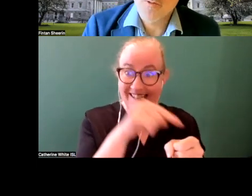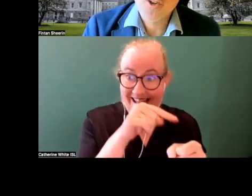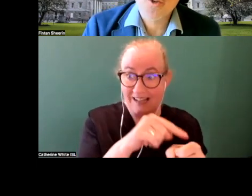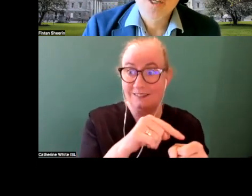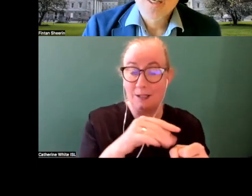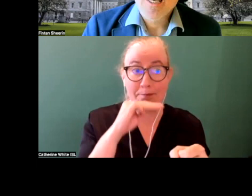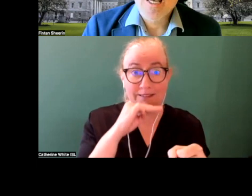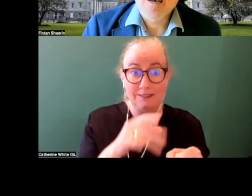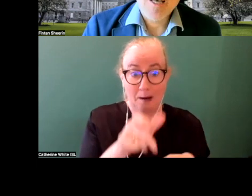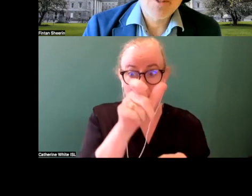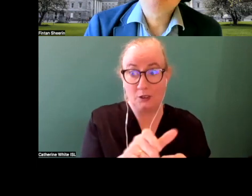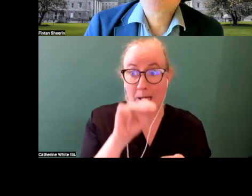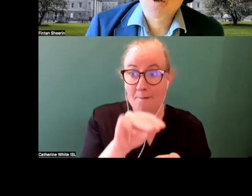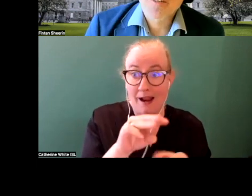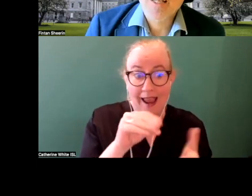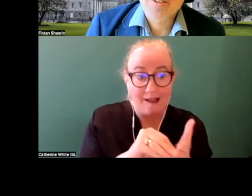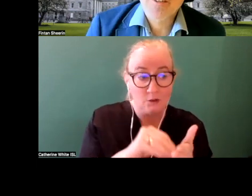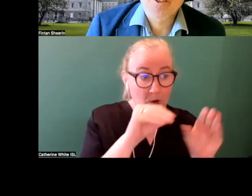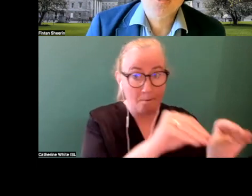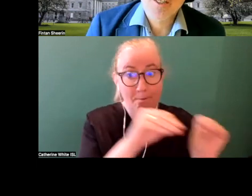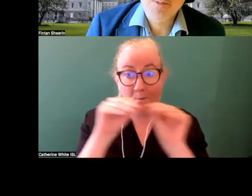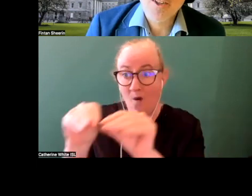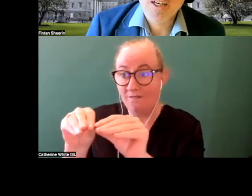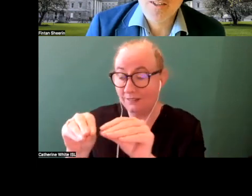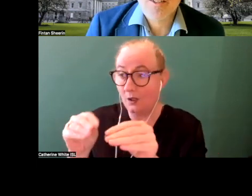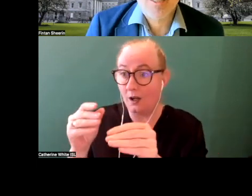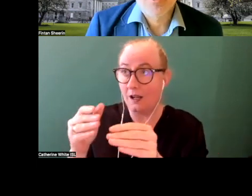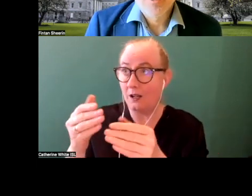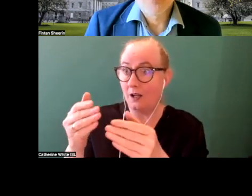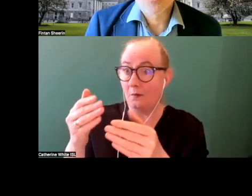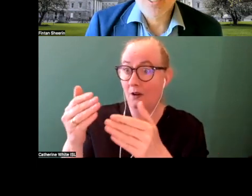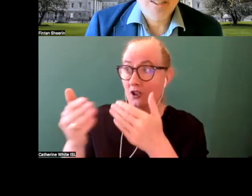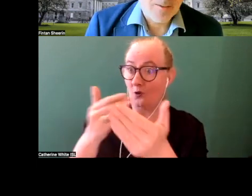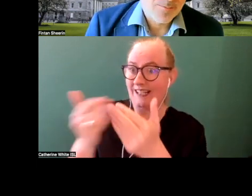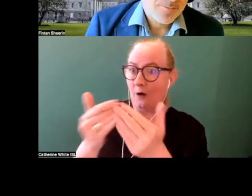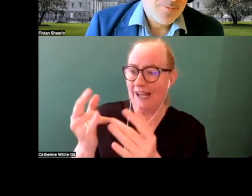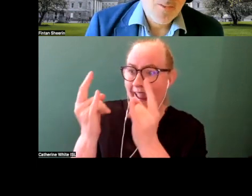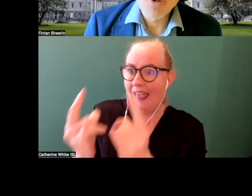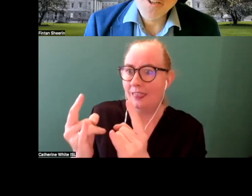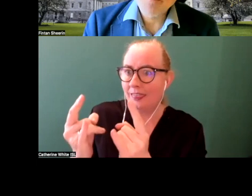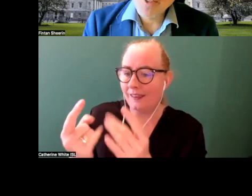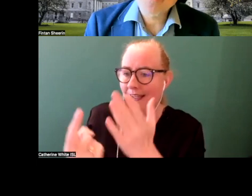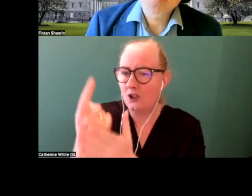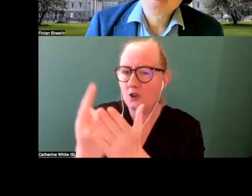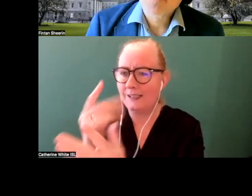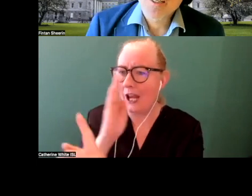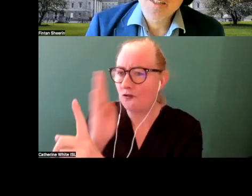being moved to a place where the health issues can be addressed more directly, rather